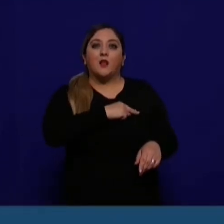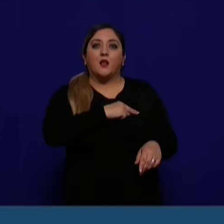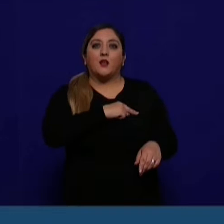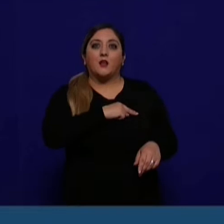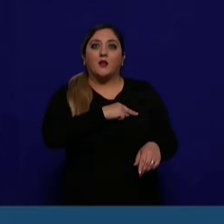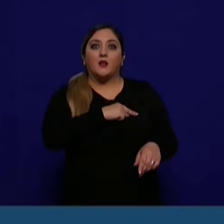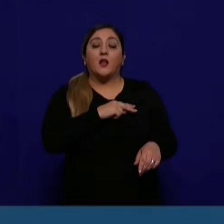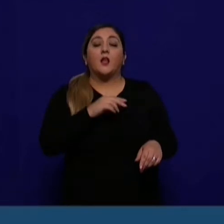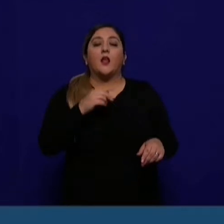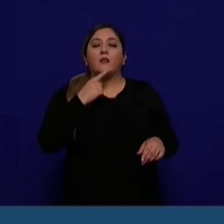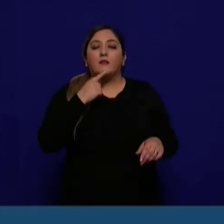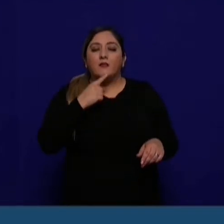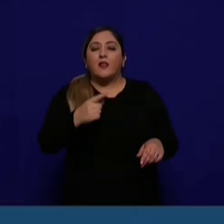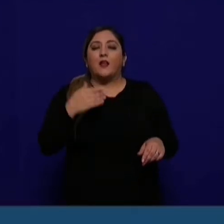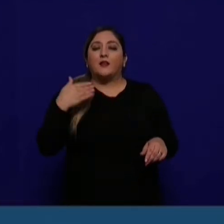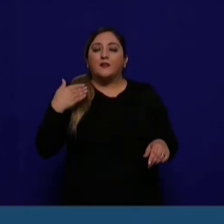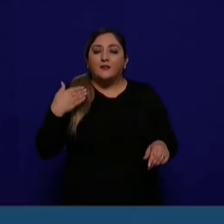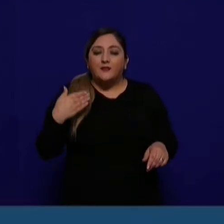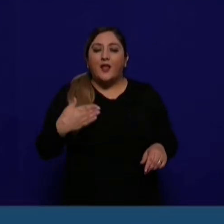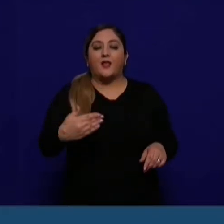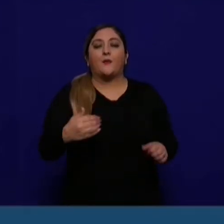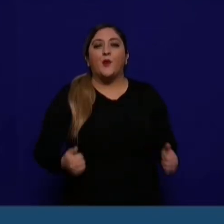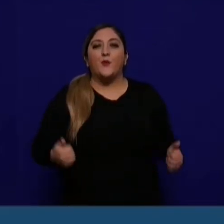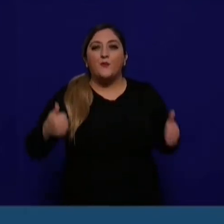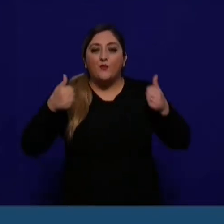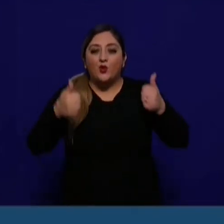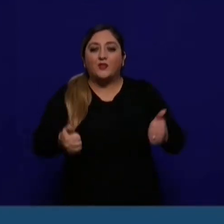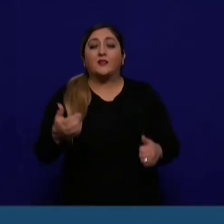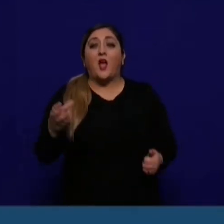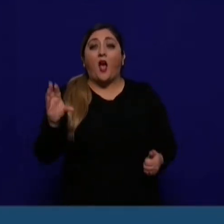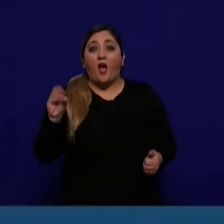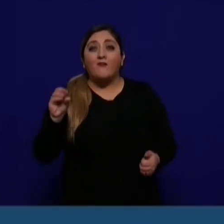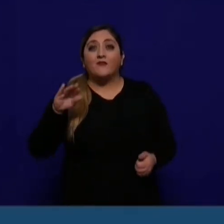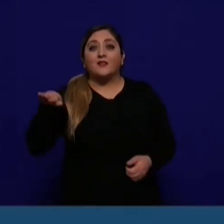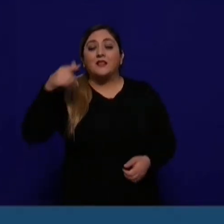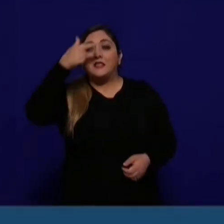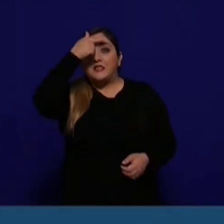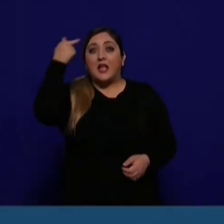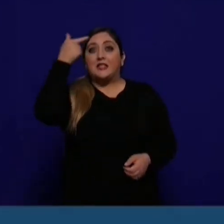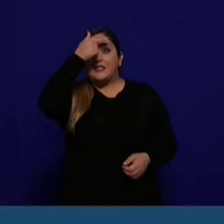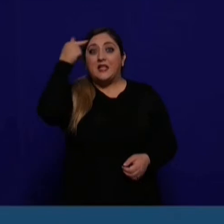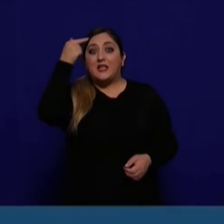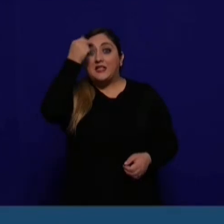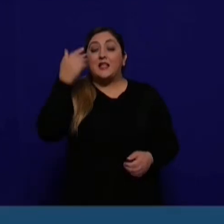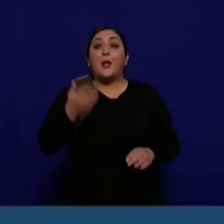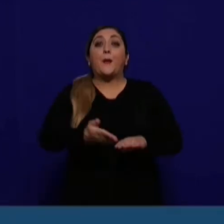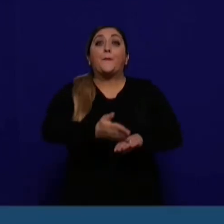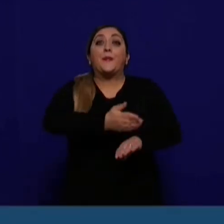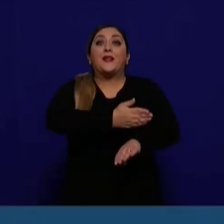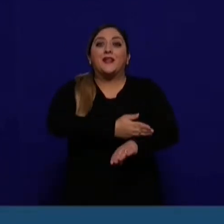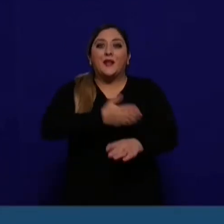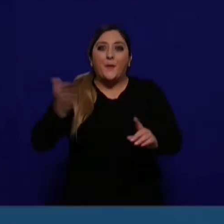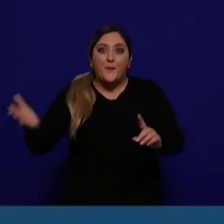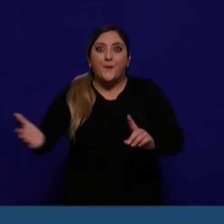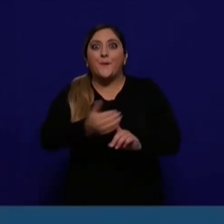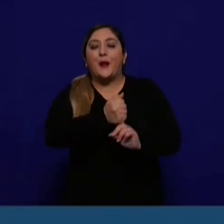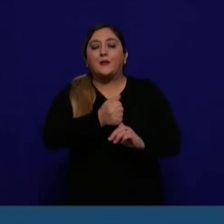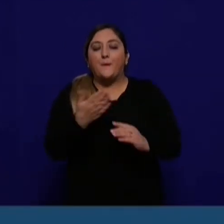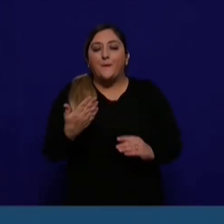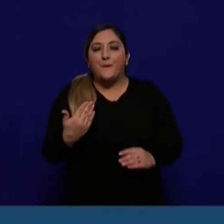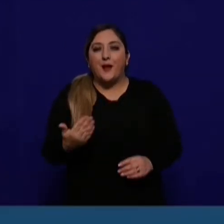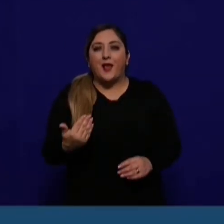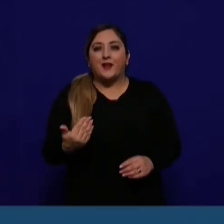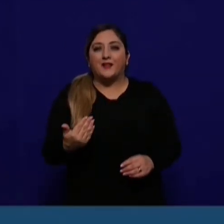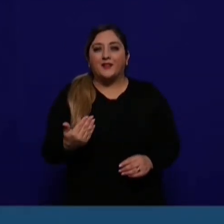aħna nfasizzajna fuq testing strategy li nkomplu nsaħħu lit-testjar biex jekk ikun hemm il-każijiet inkun jistgħu jinqabdu mill-ewwel. Infatti